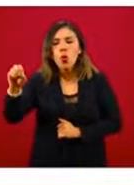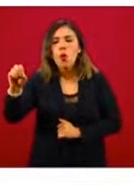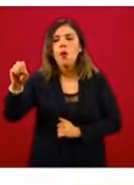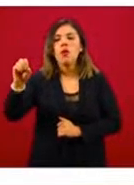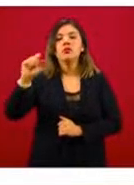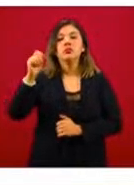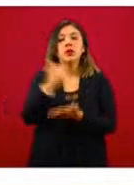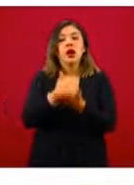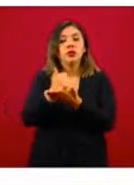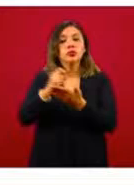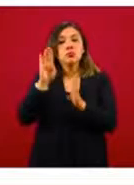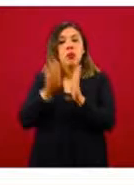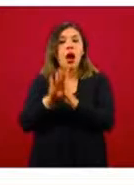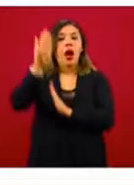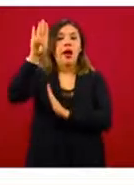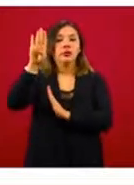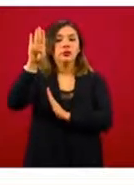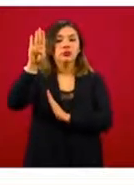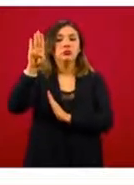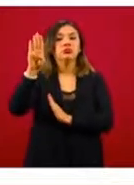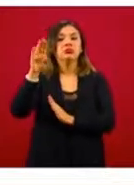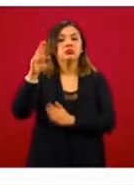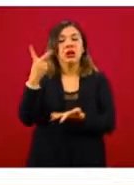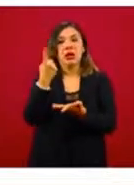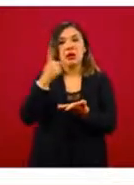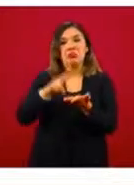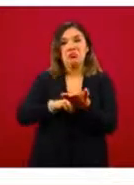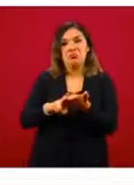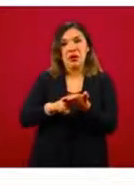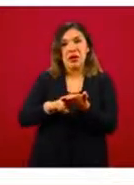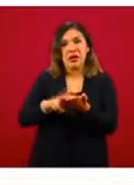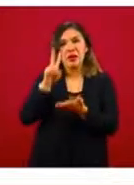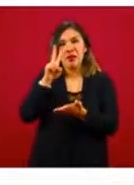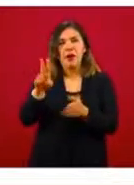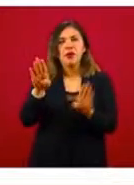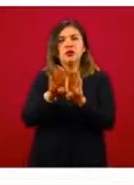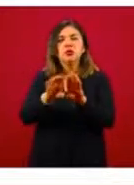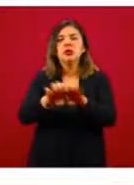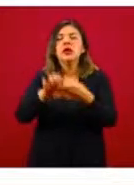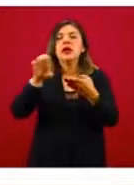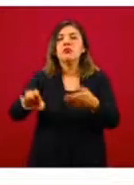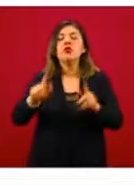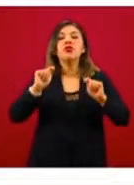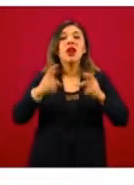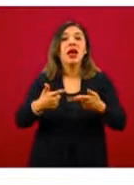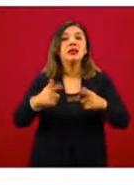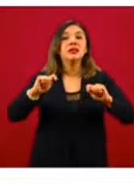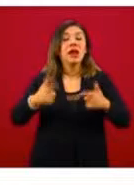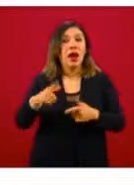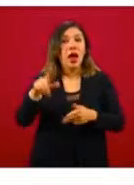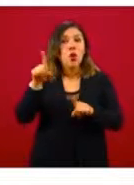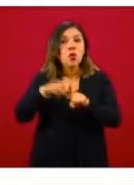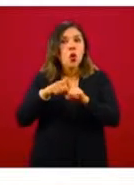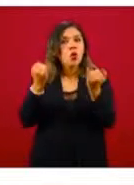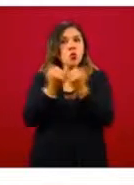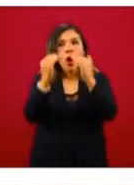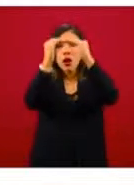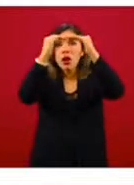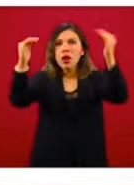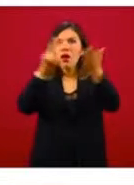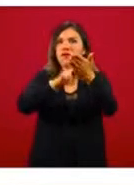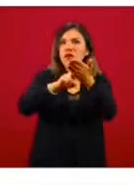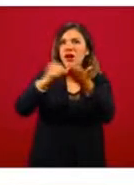Roo. We can see that its blue bar is higher than its green bar. And that means that its incidence rate is